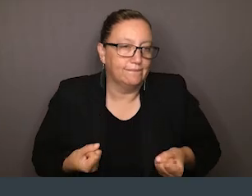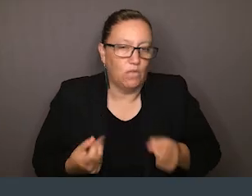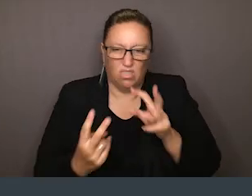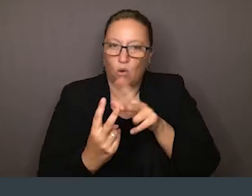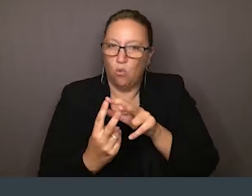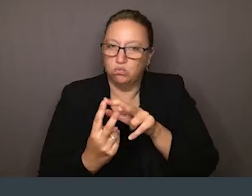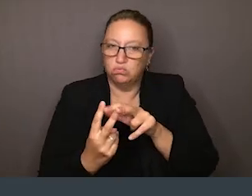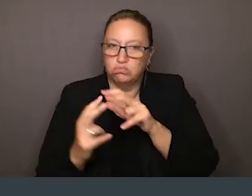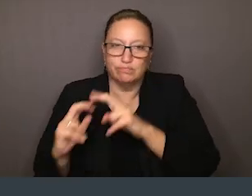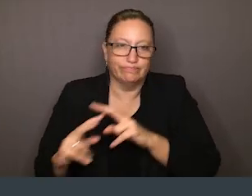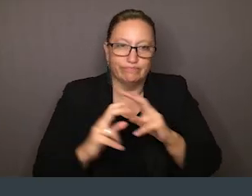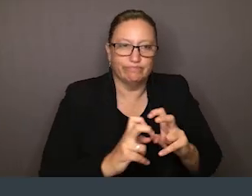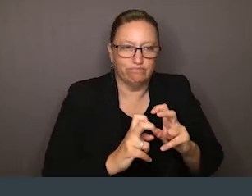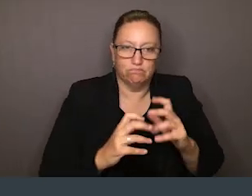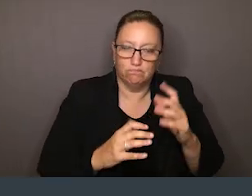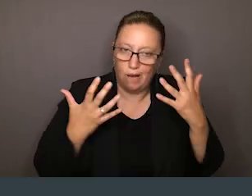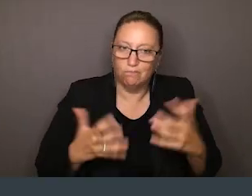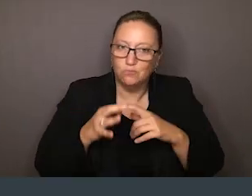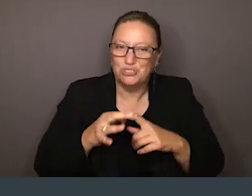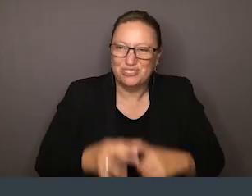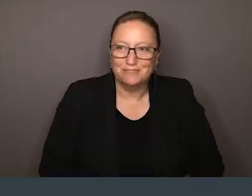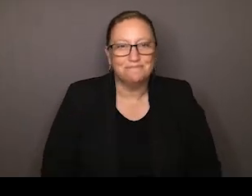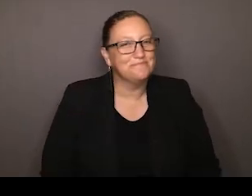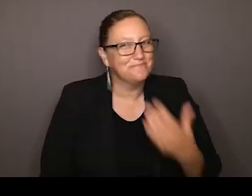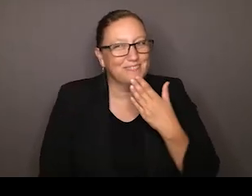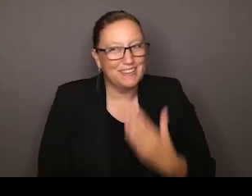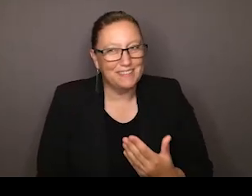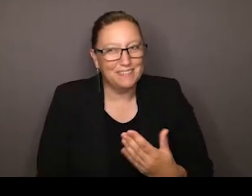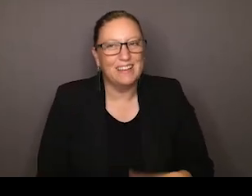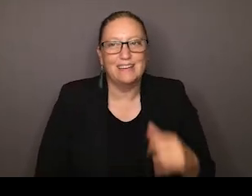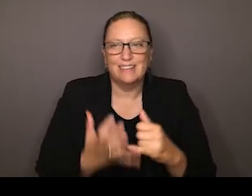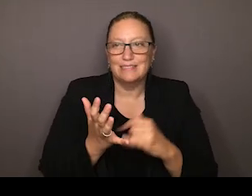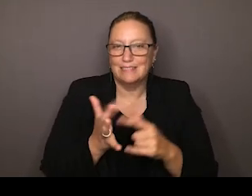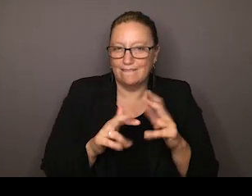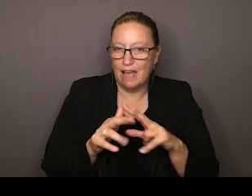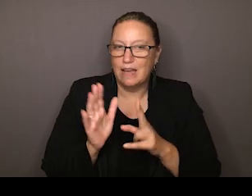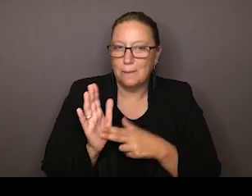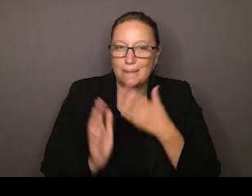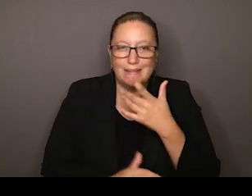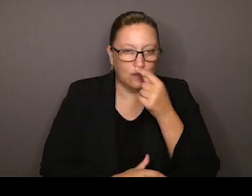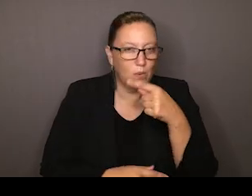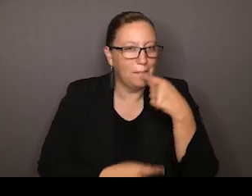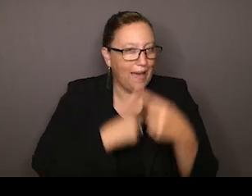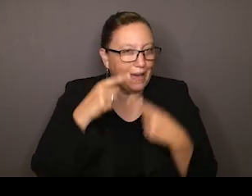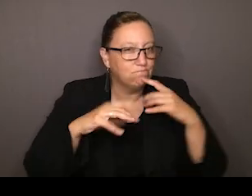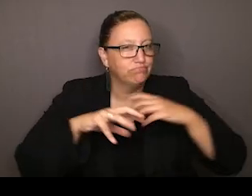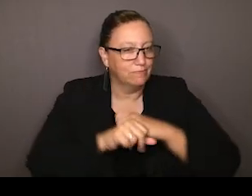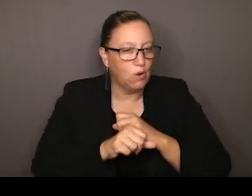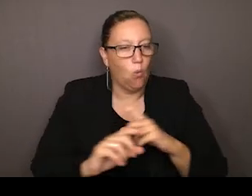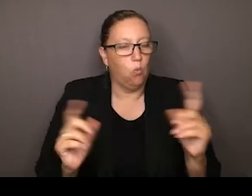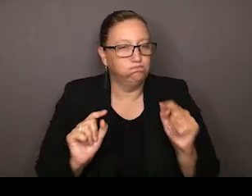by both these studies. Over to you, Katrina. Stefan, will you please do the honors? Can you